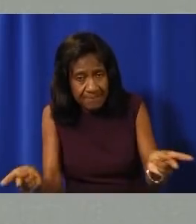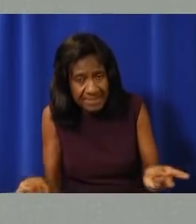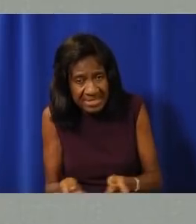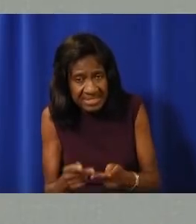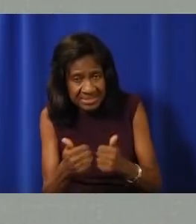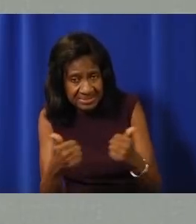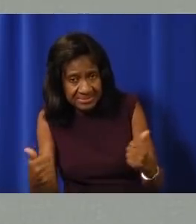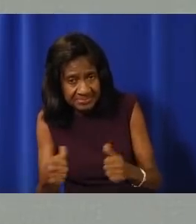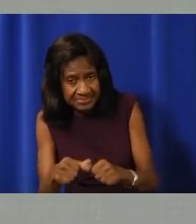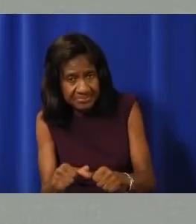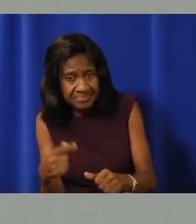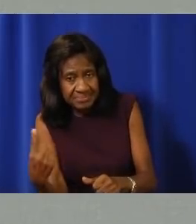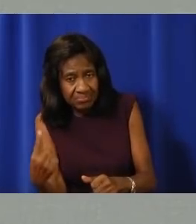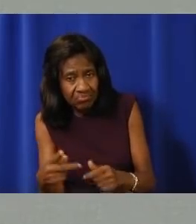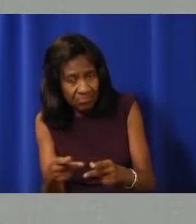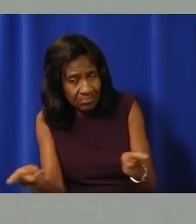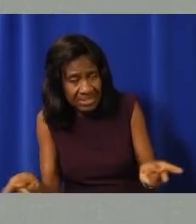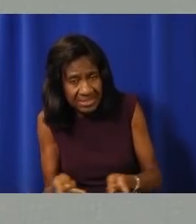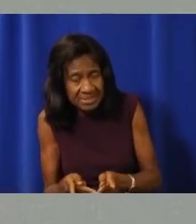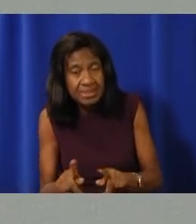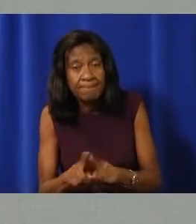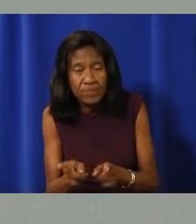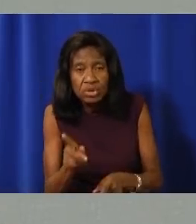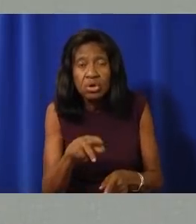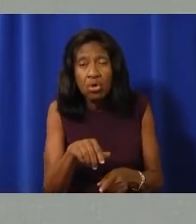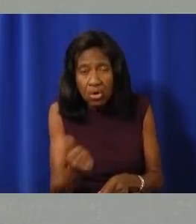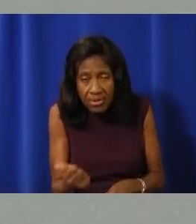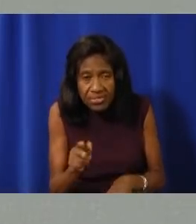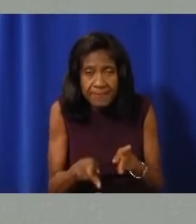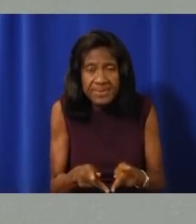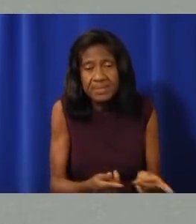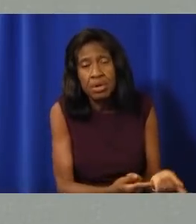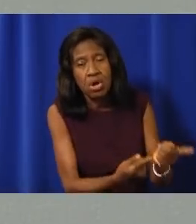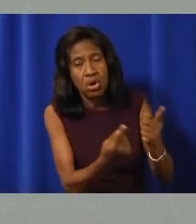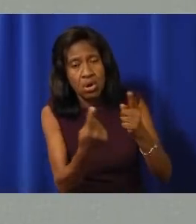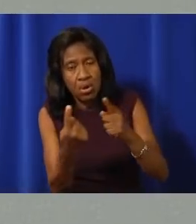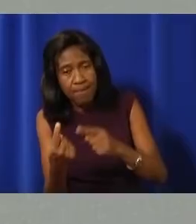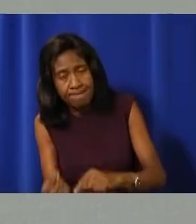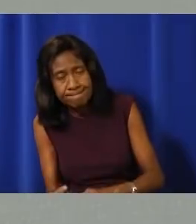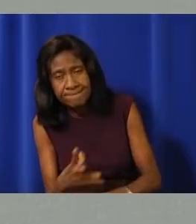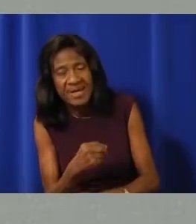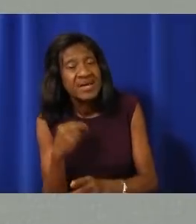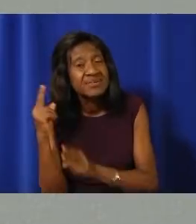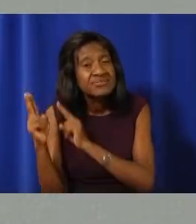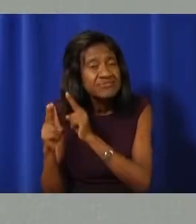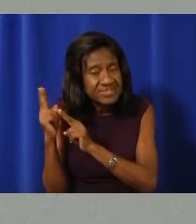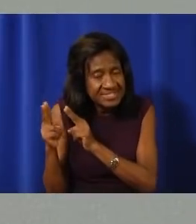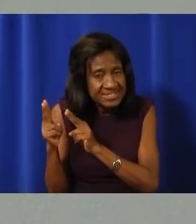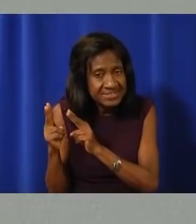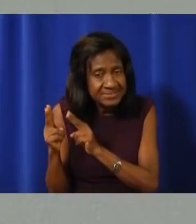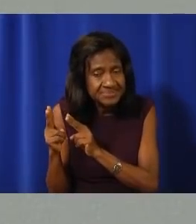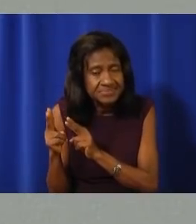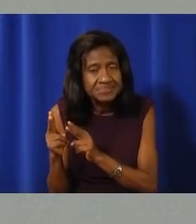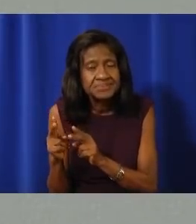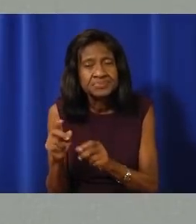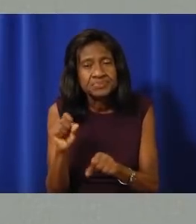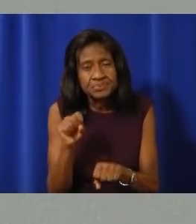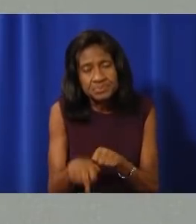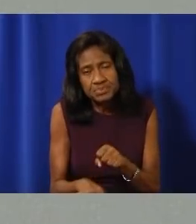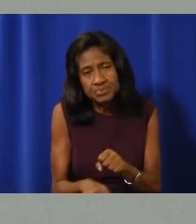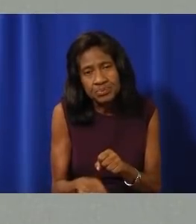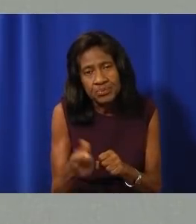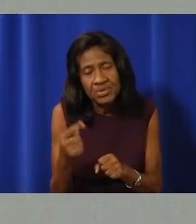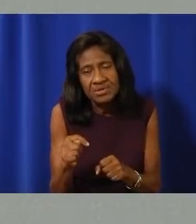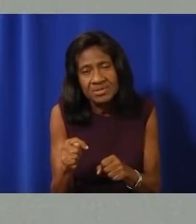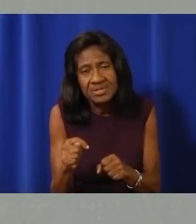coming in to the quarantine location. So that may not, putting on the